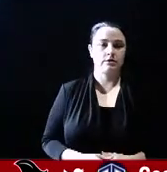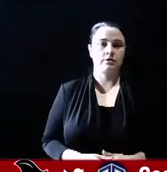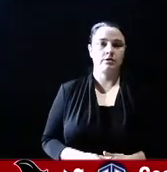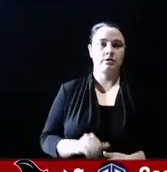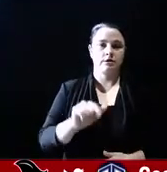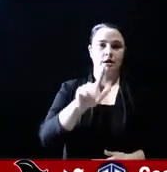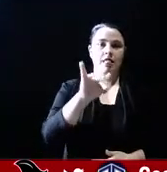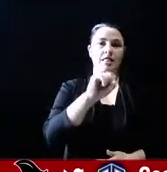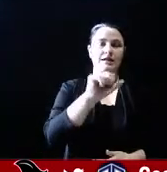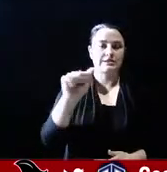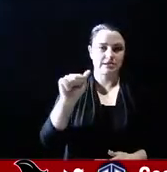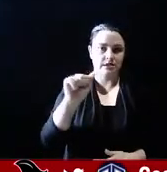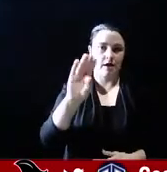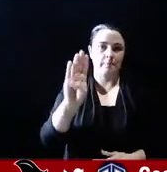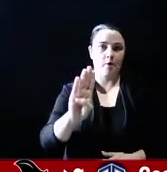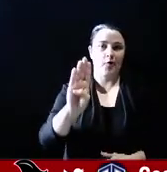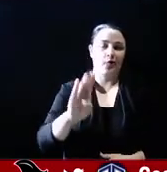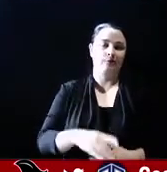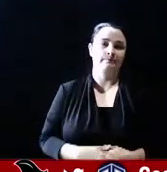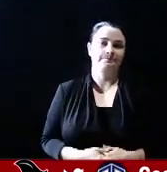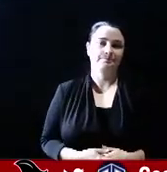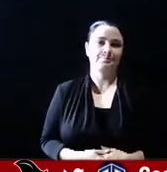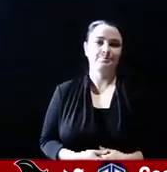Alyssa Marie Barker.